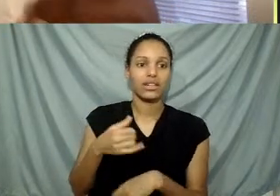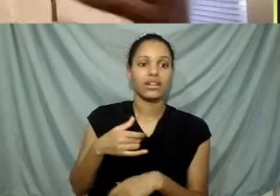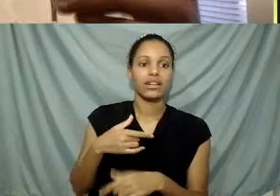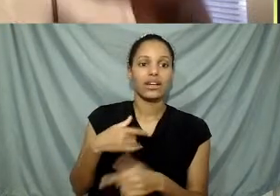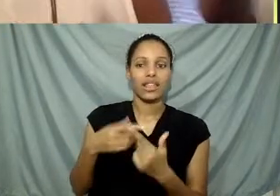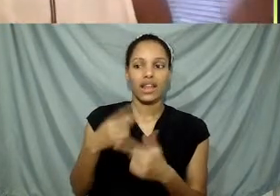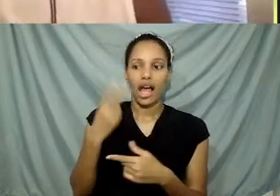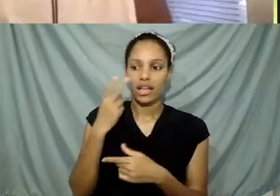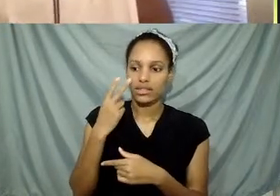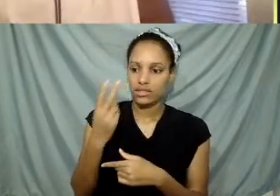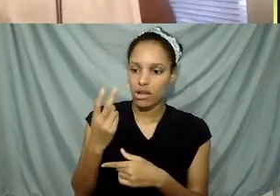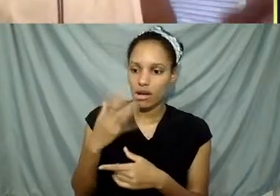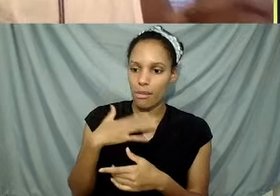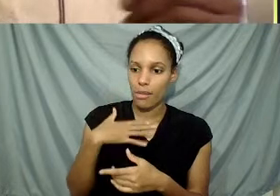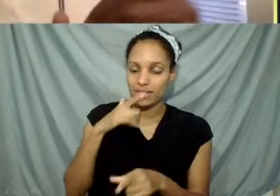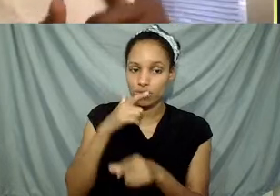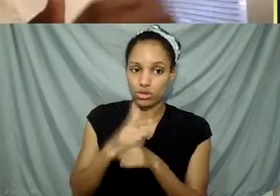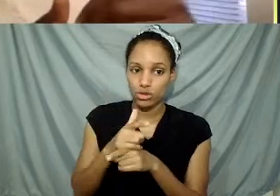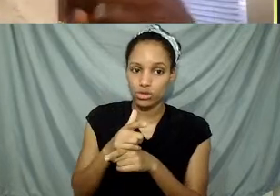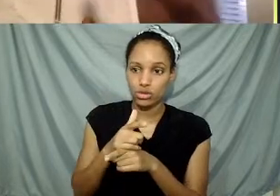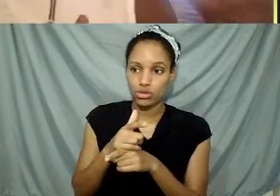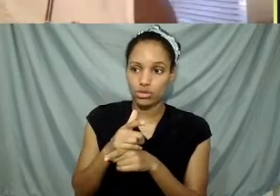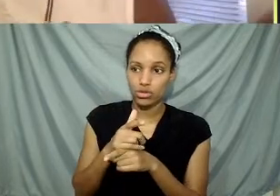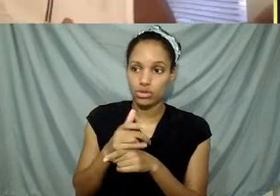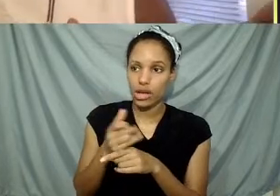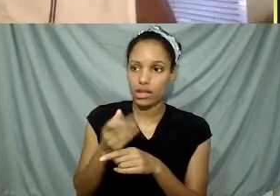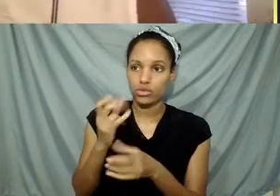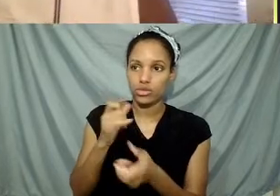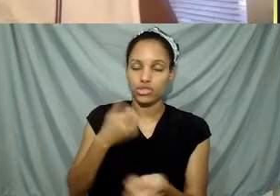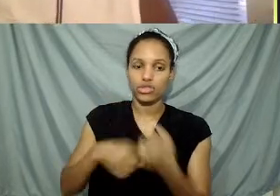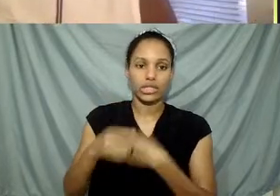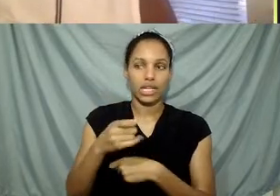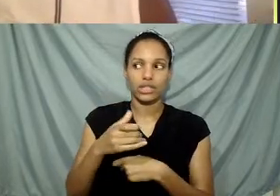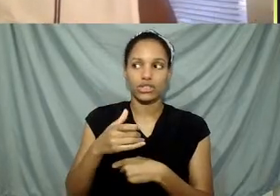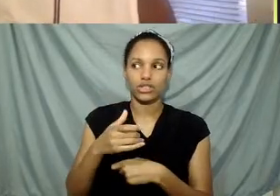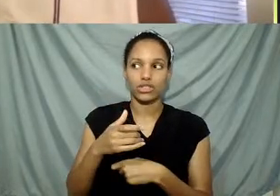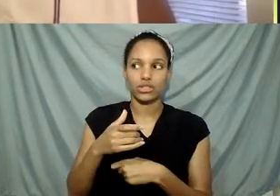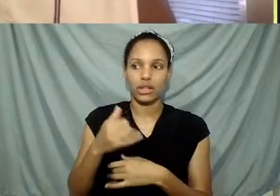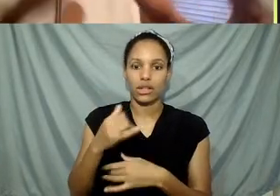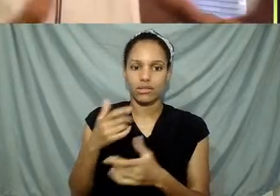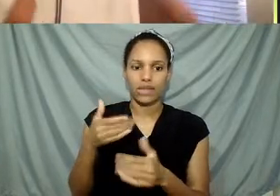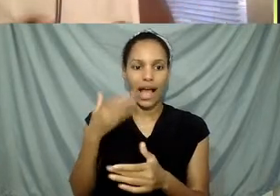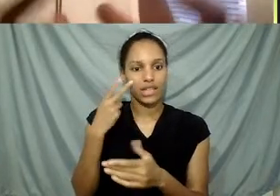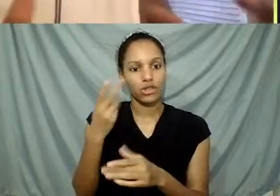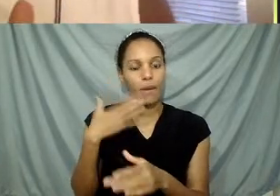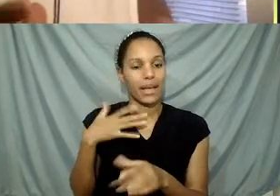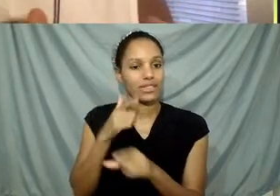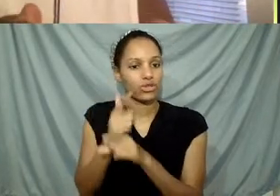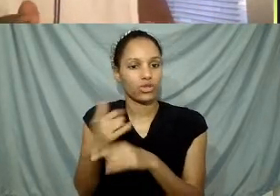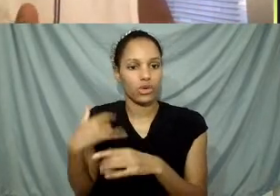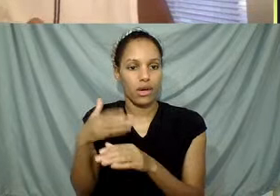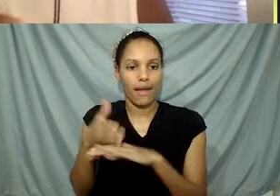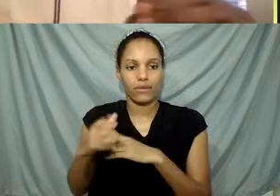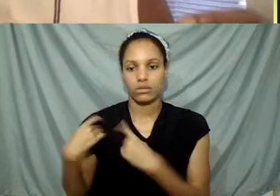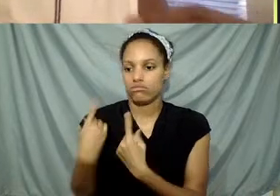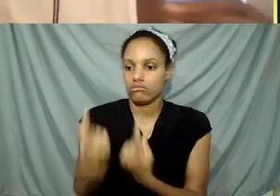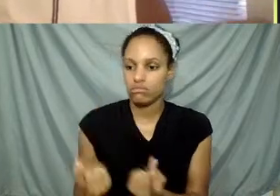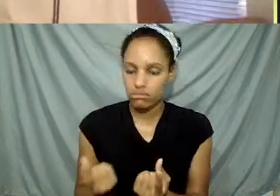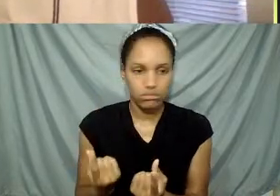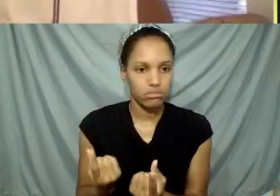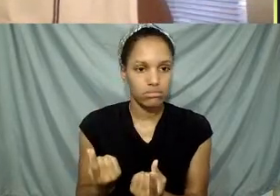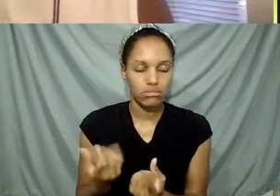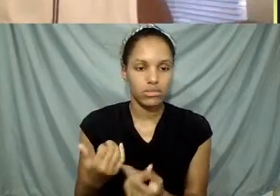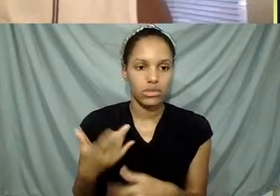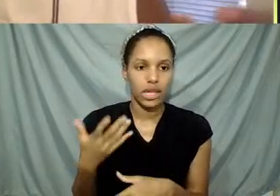such a shift in her health. And I saw that something was really awry with her health before we really